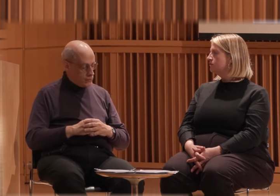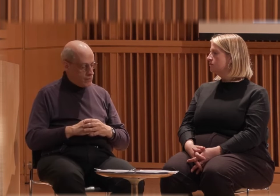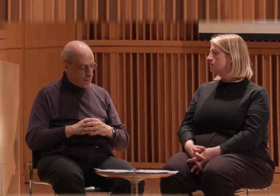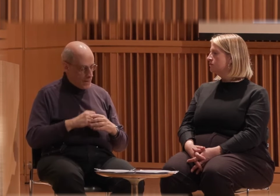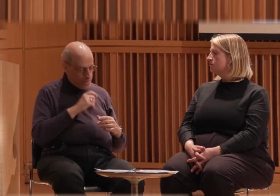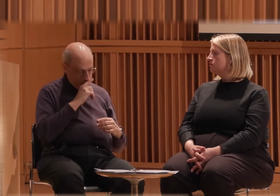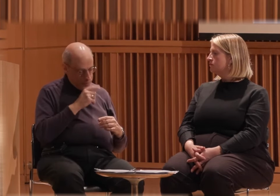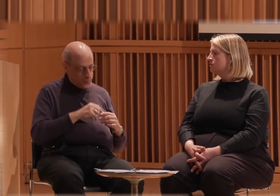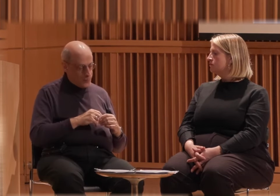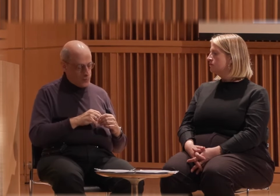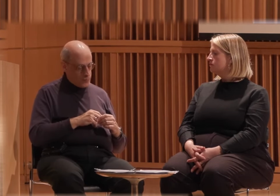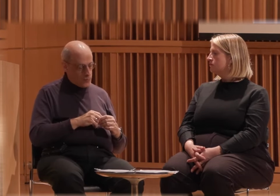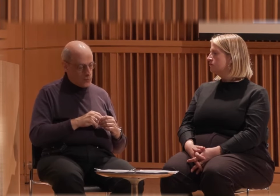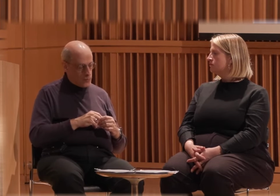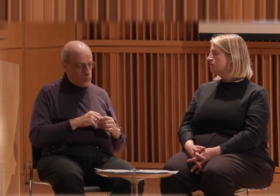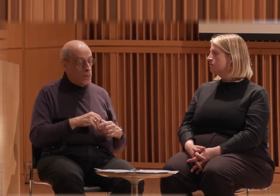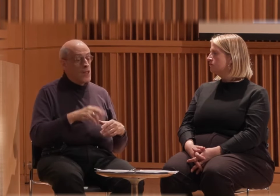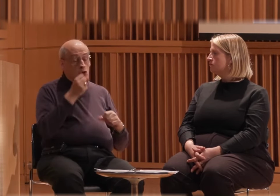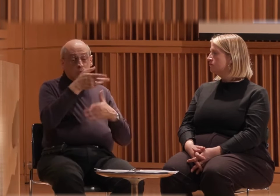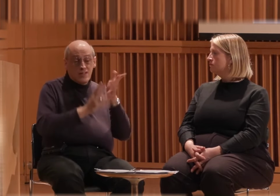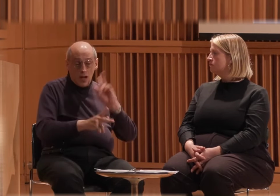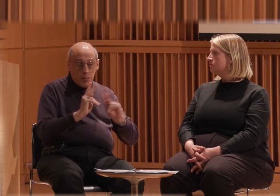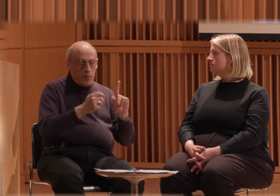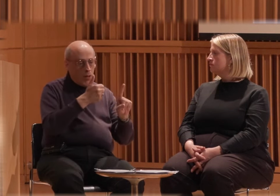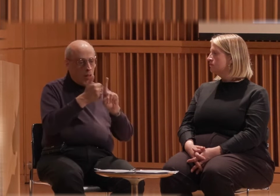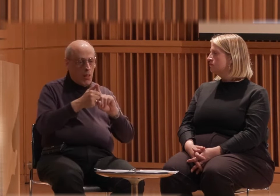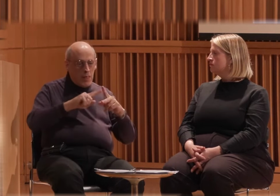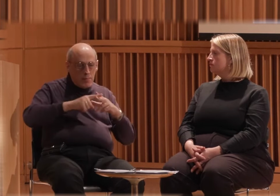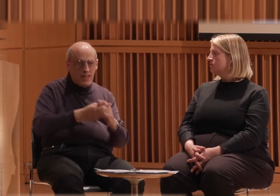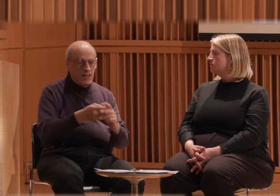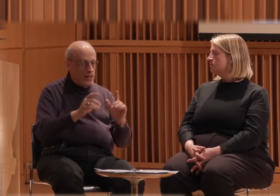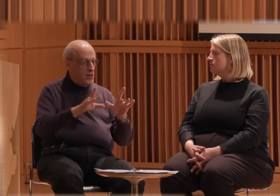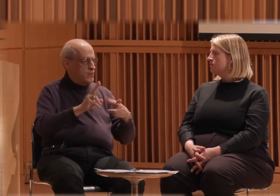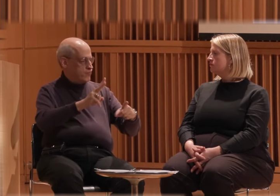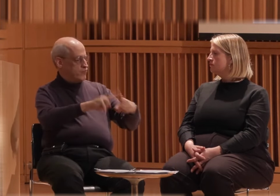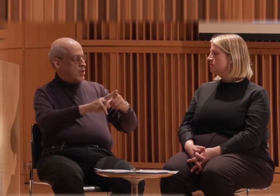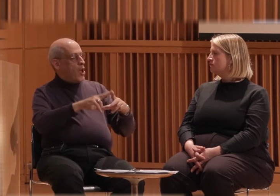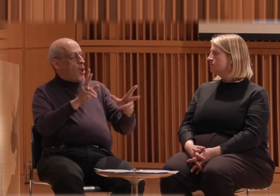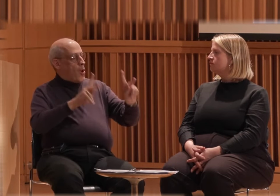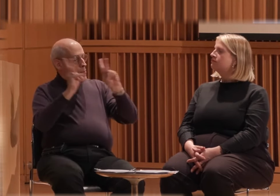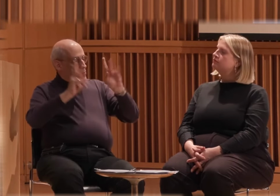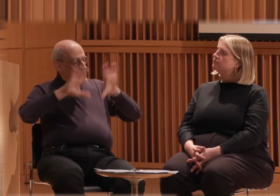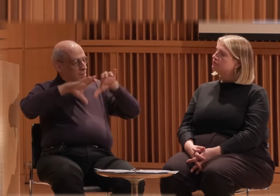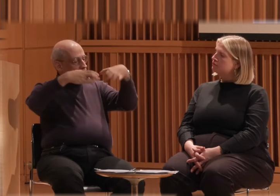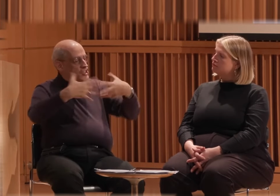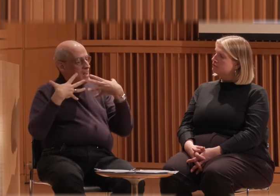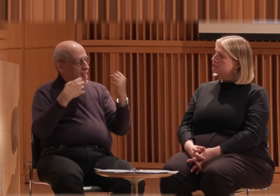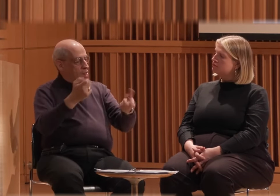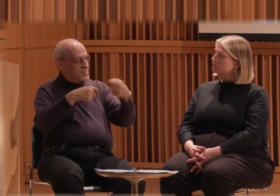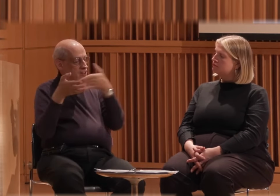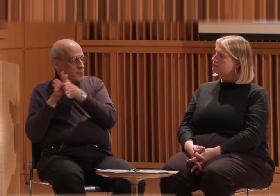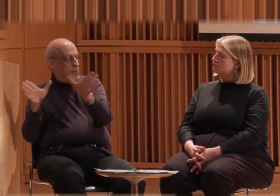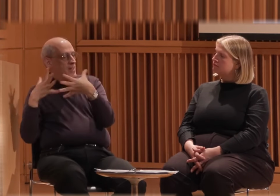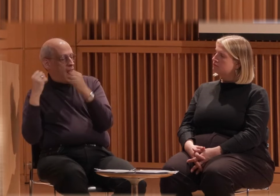on a chart look like? Some people have started to use the term population health instead of public health to